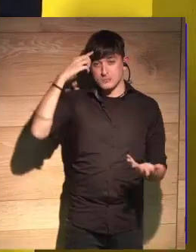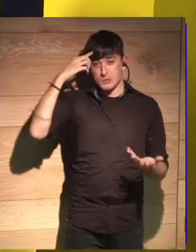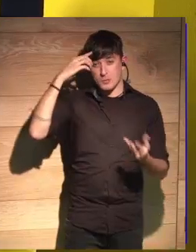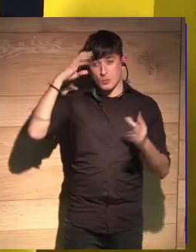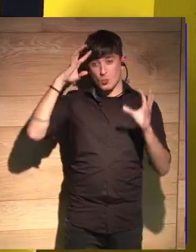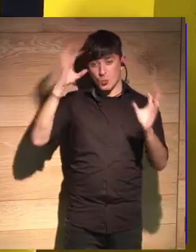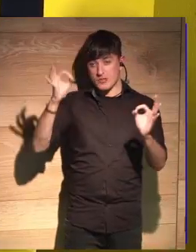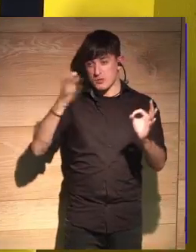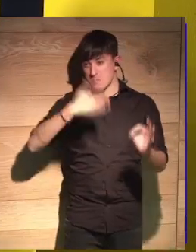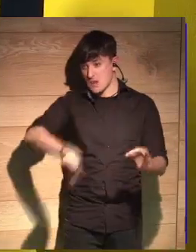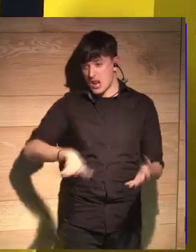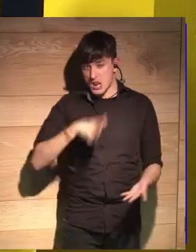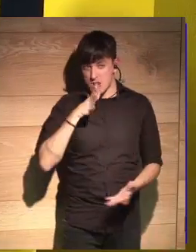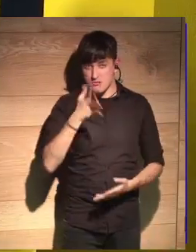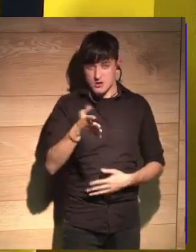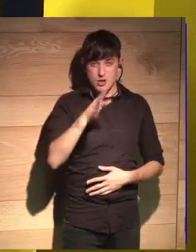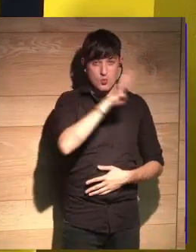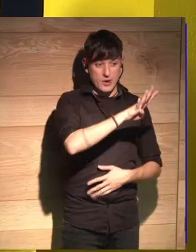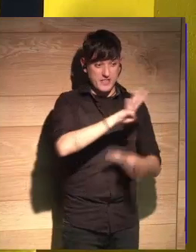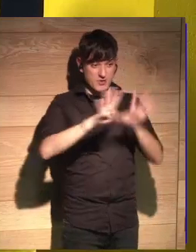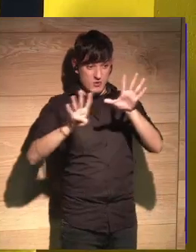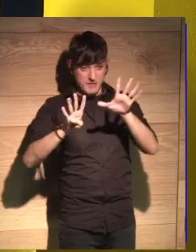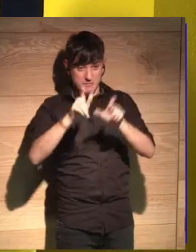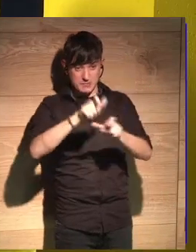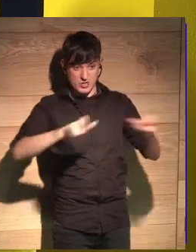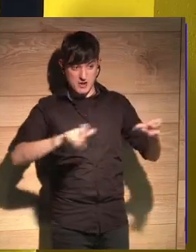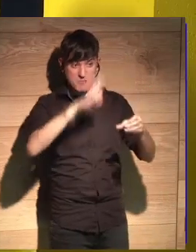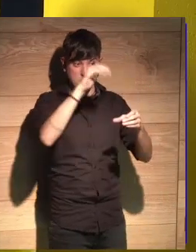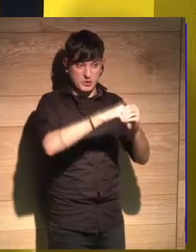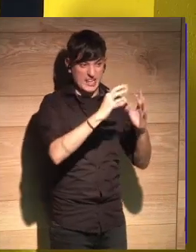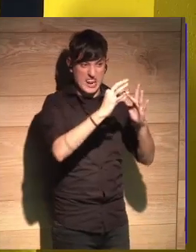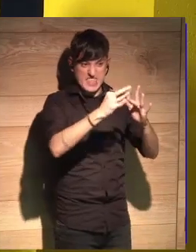of Americans vote for a bad leader in the last election?